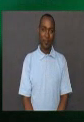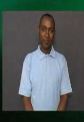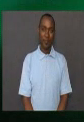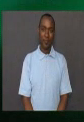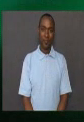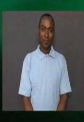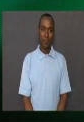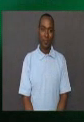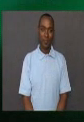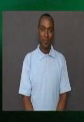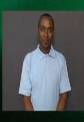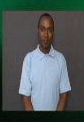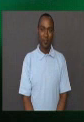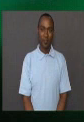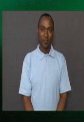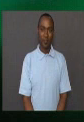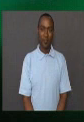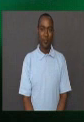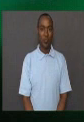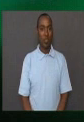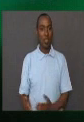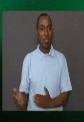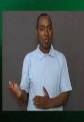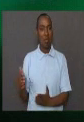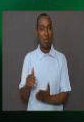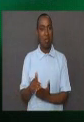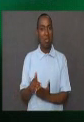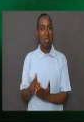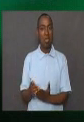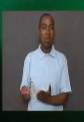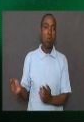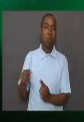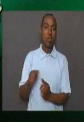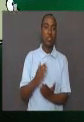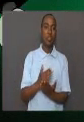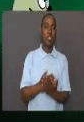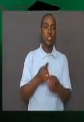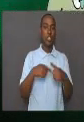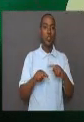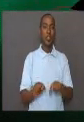Let's get back to our lesson.